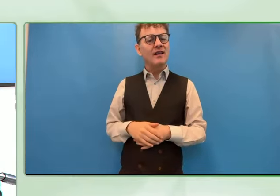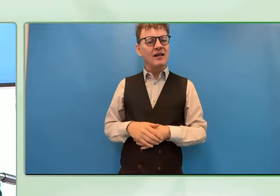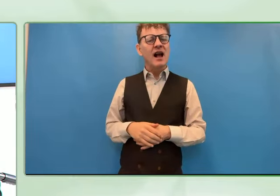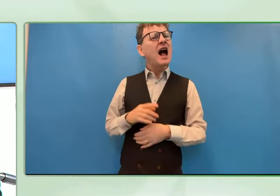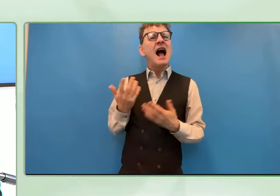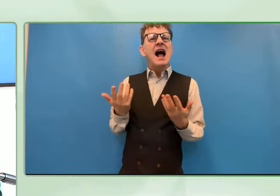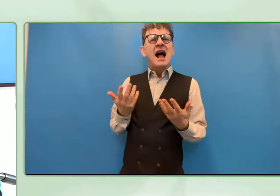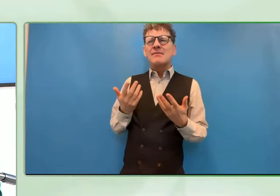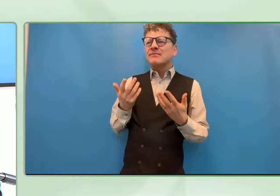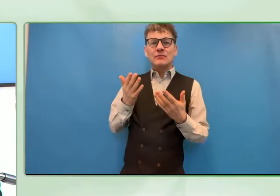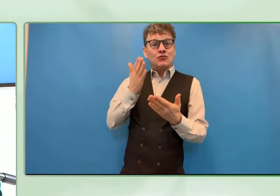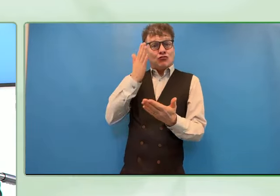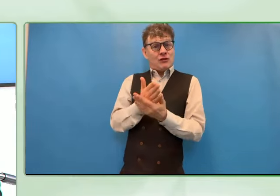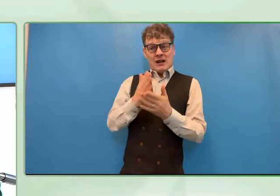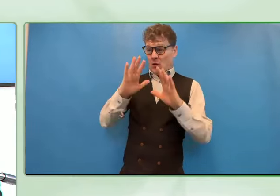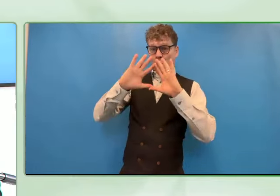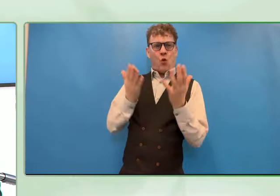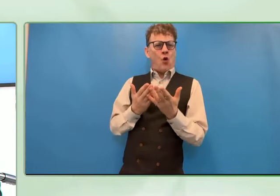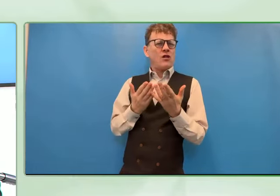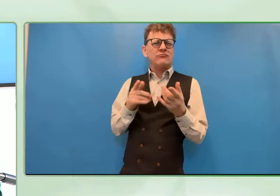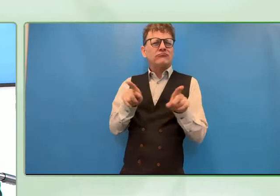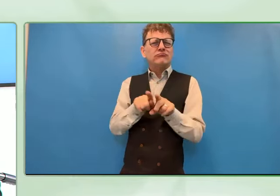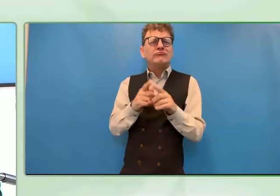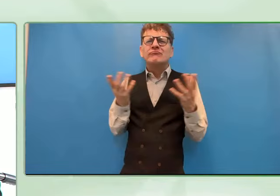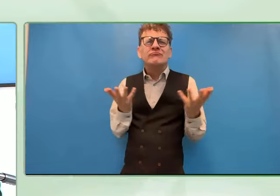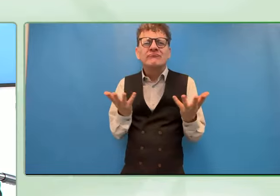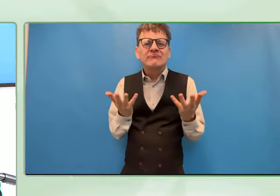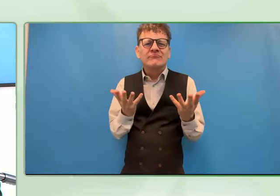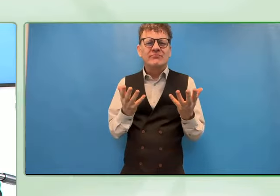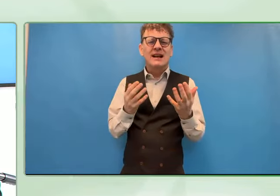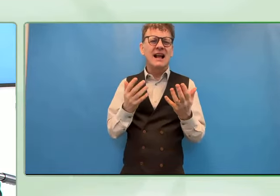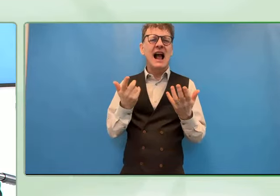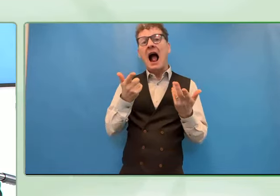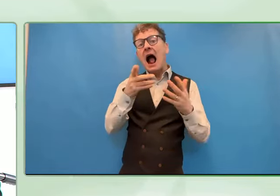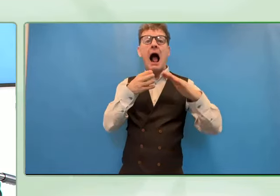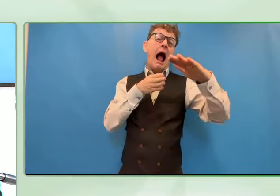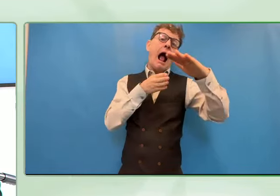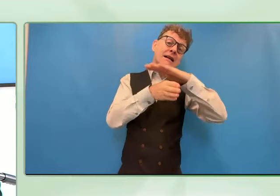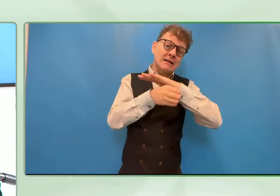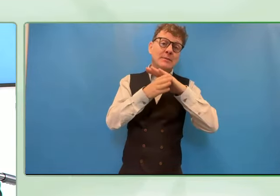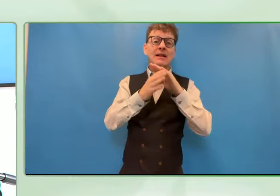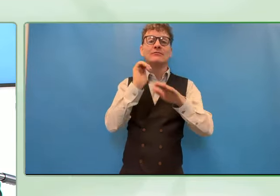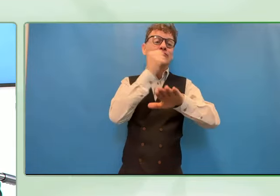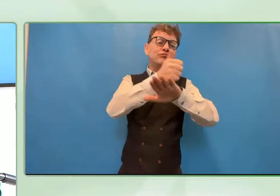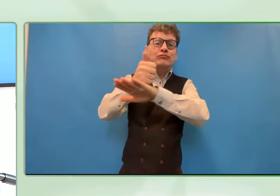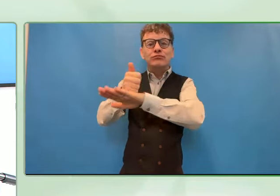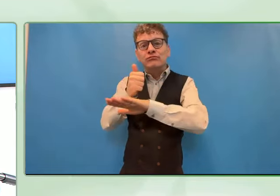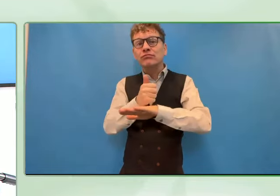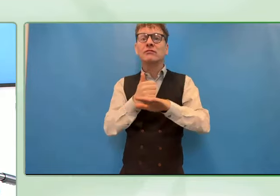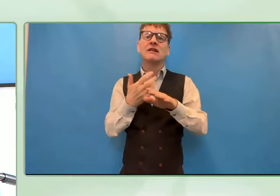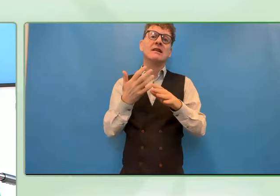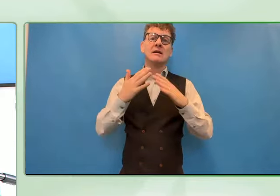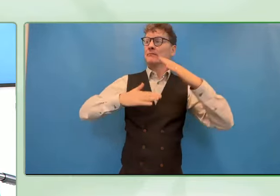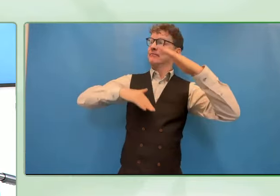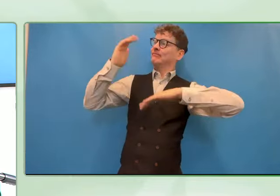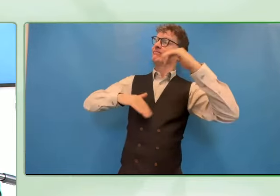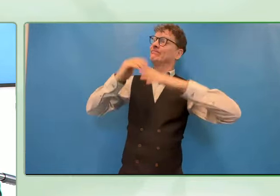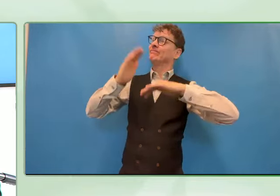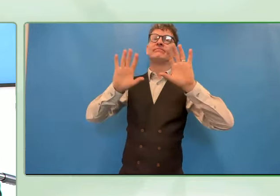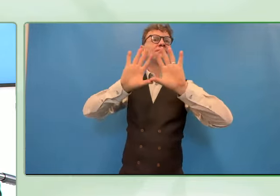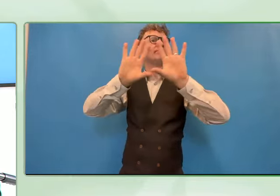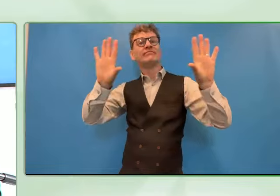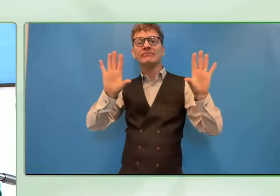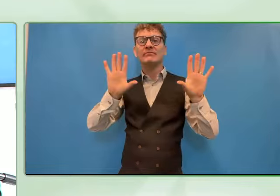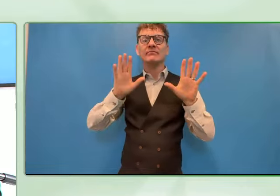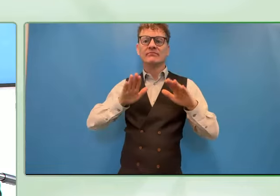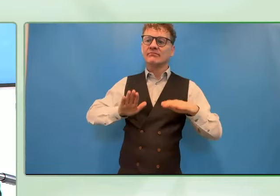because there's a lot of different kind of accessibility initiatives, especially when it comes to like the built infrastructure. So what sets yours